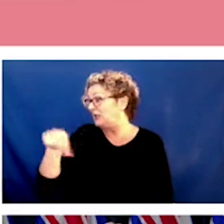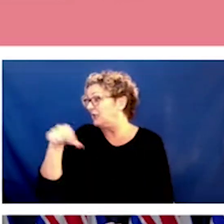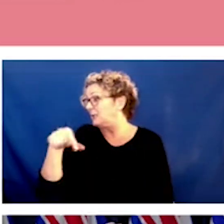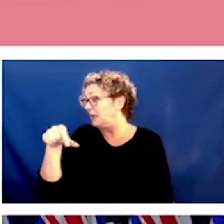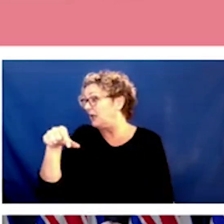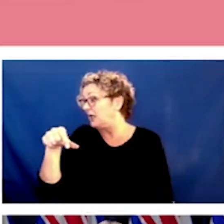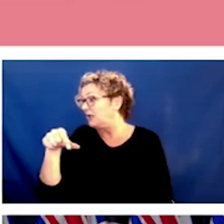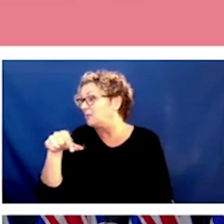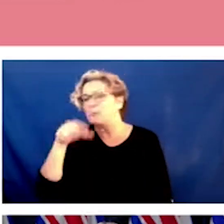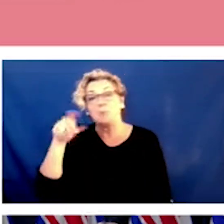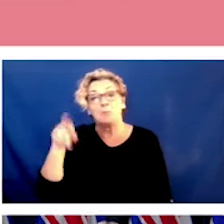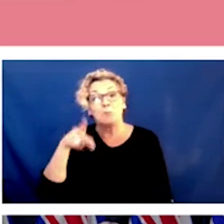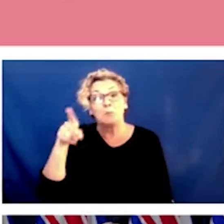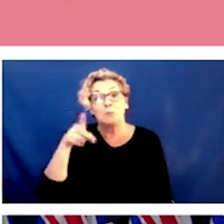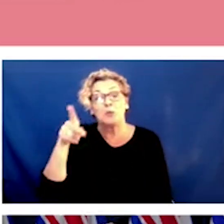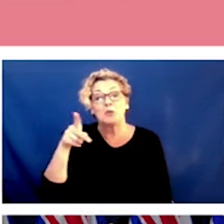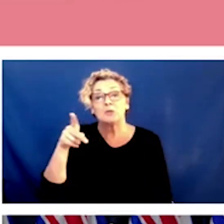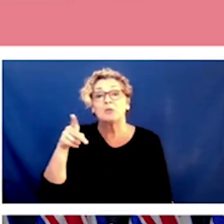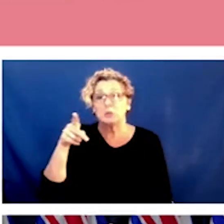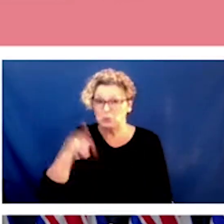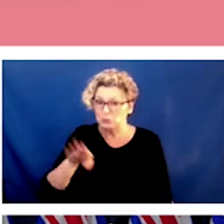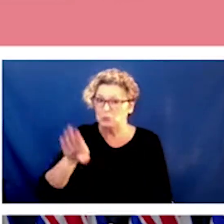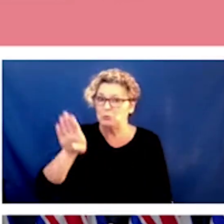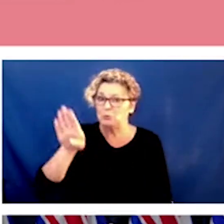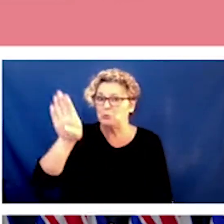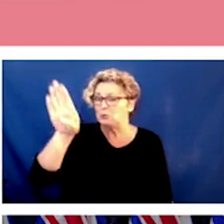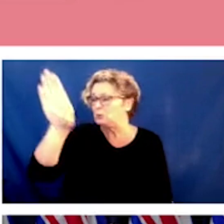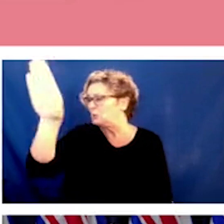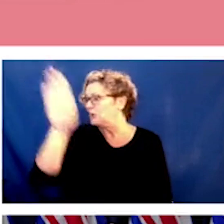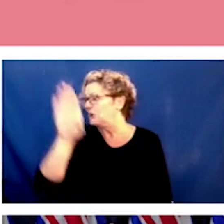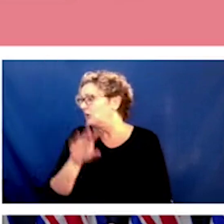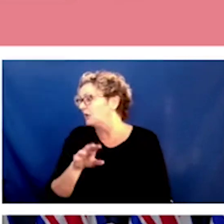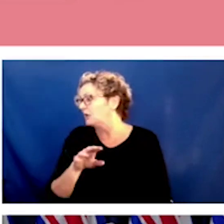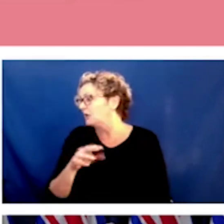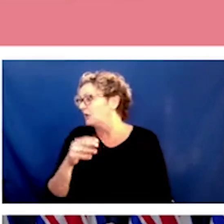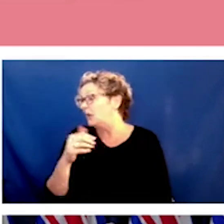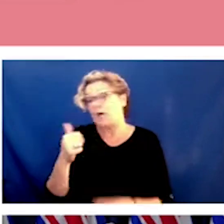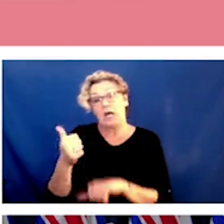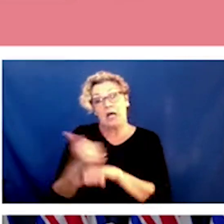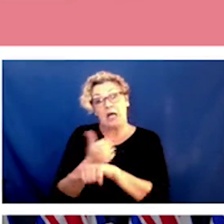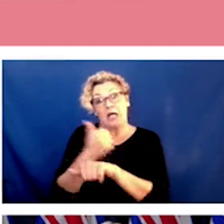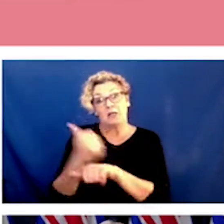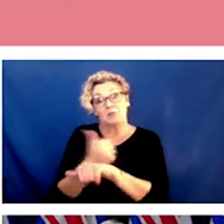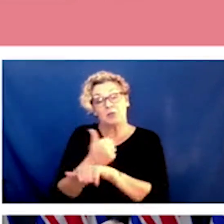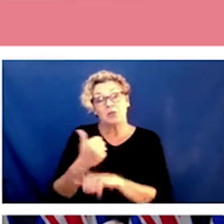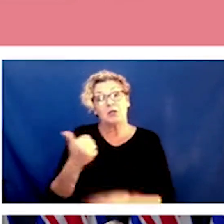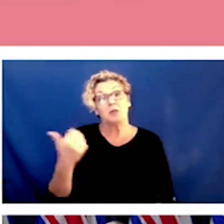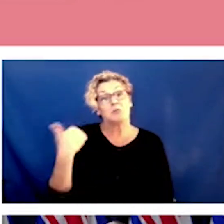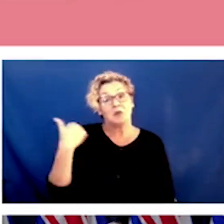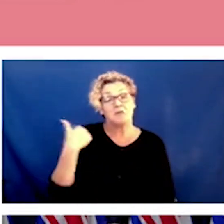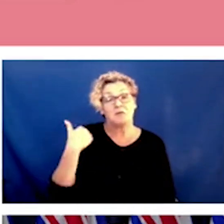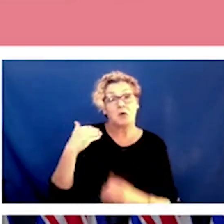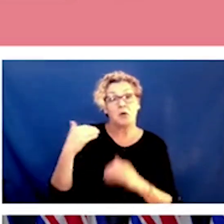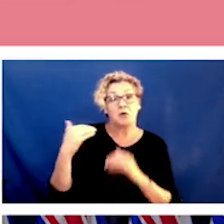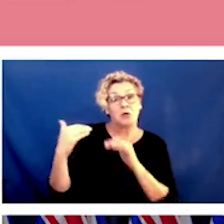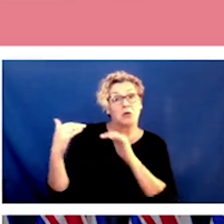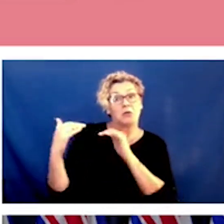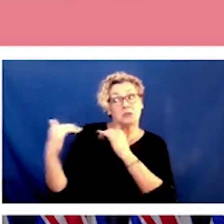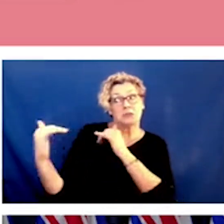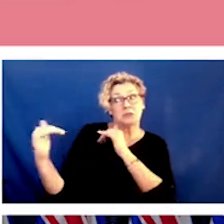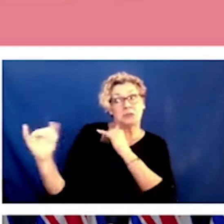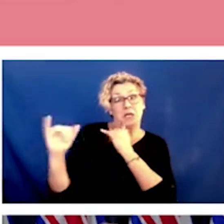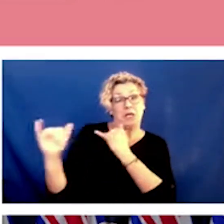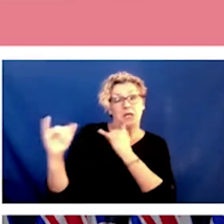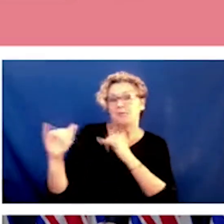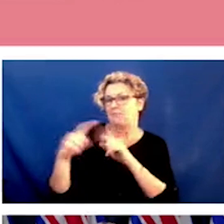this first one looks at our case rates and the pattern that we're seeing in BC compared to some other provinces. And